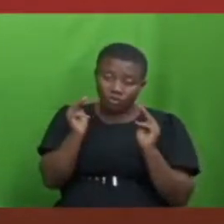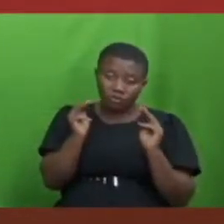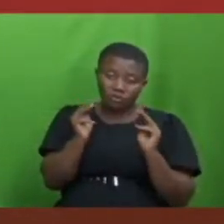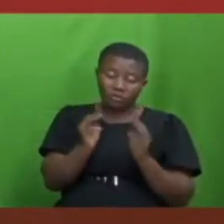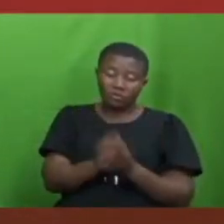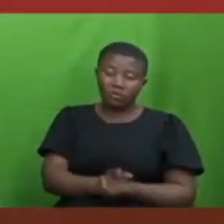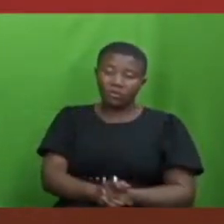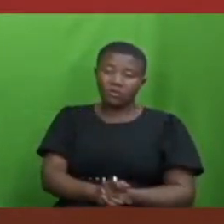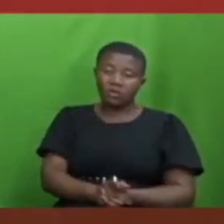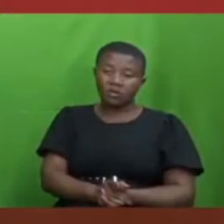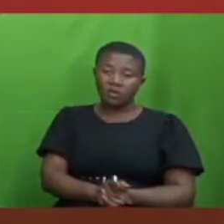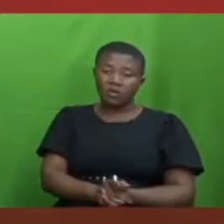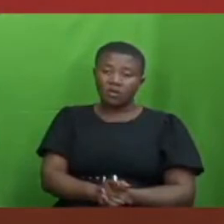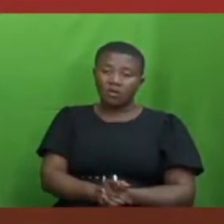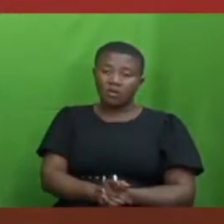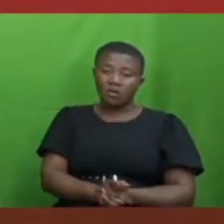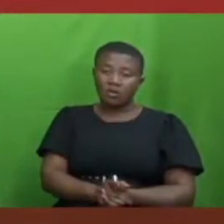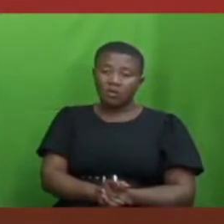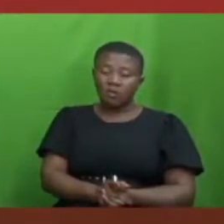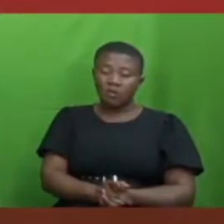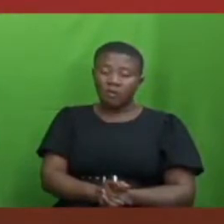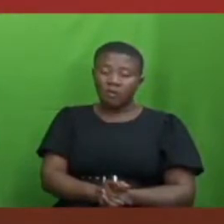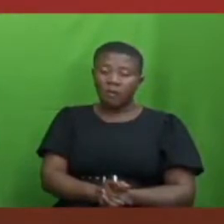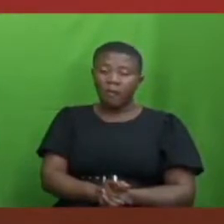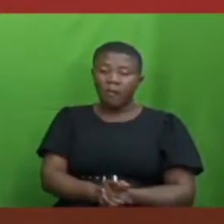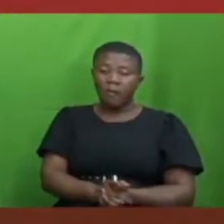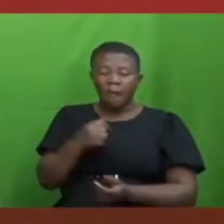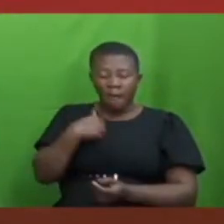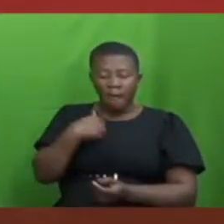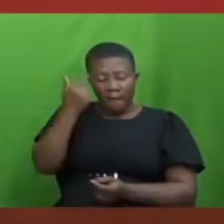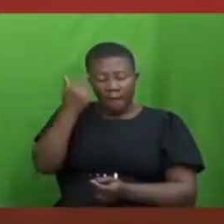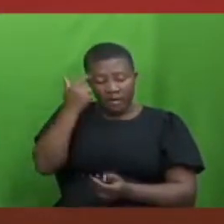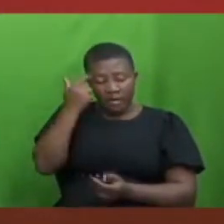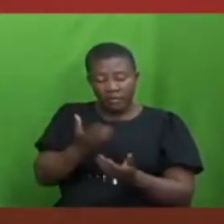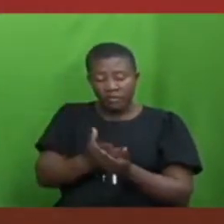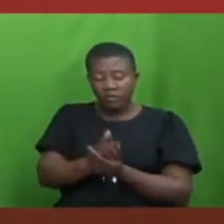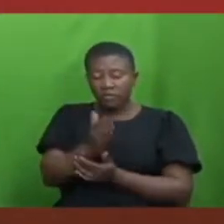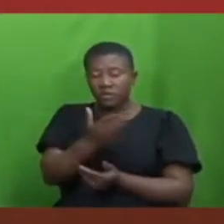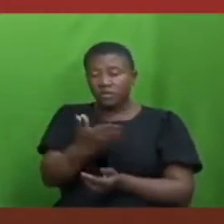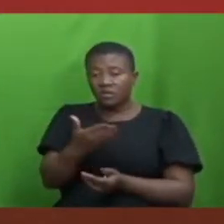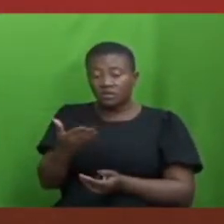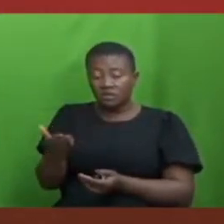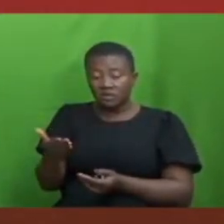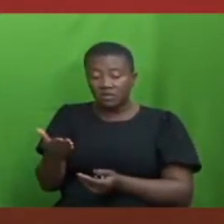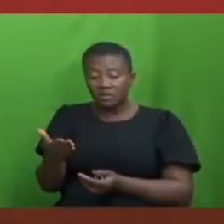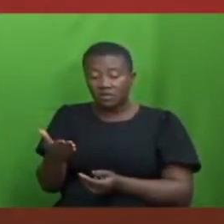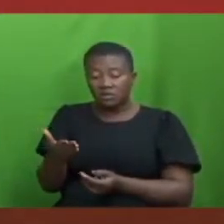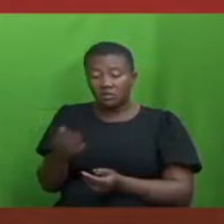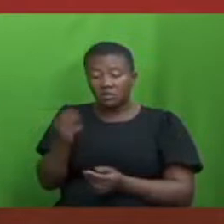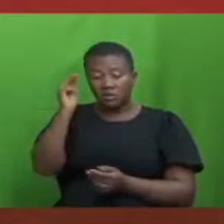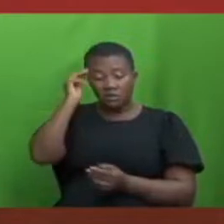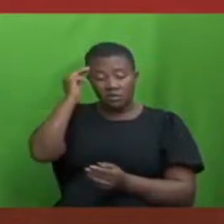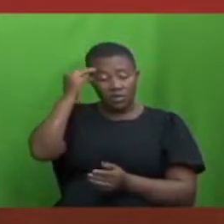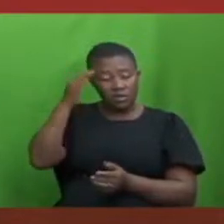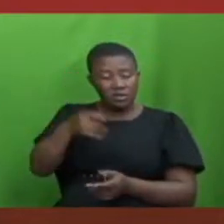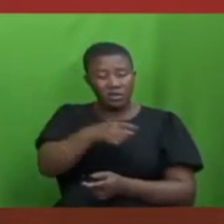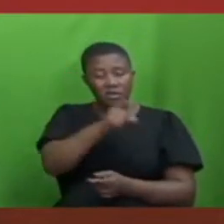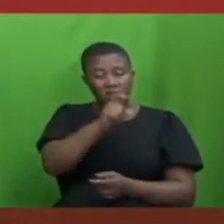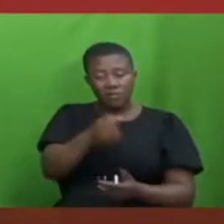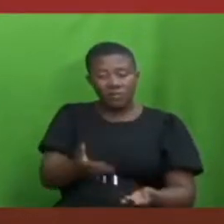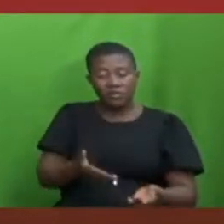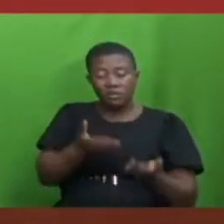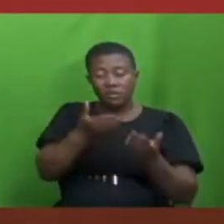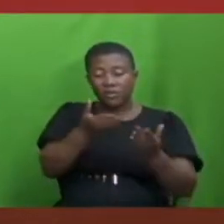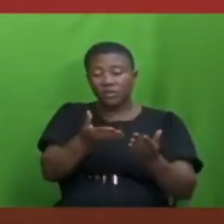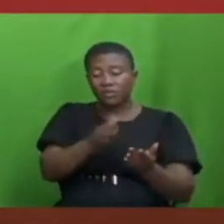As a rule, and I think that the proper thing is for the minister to submit the media